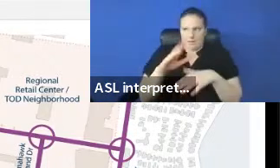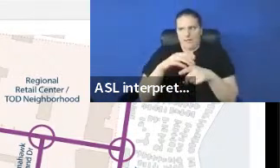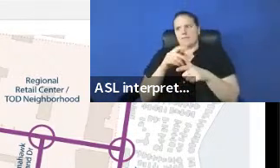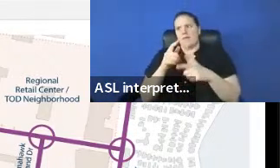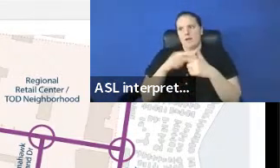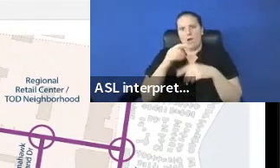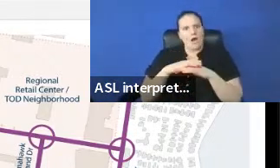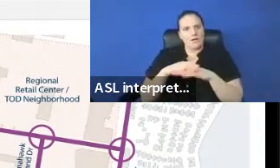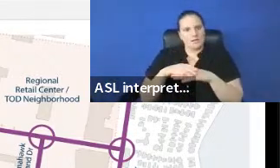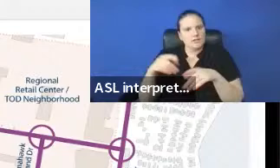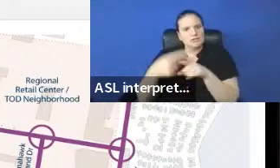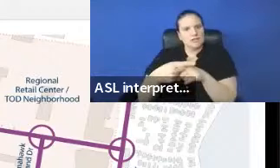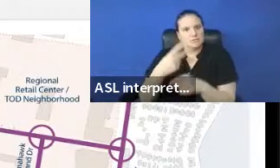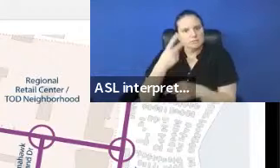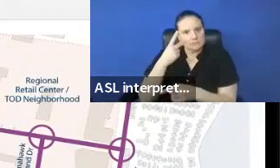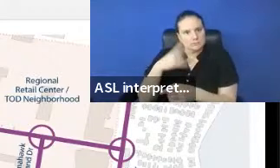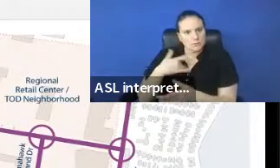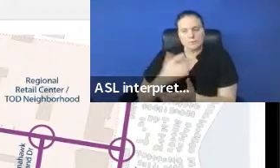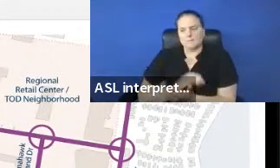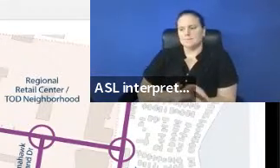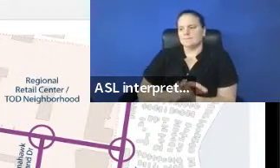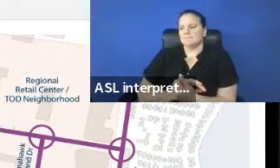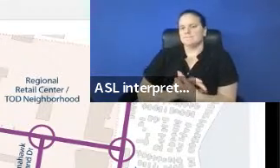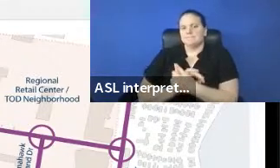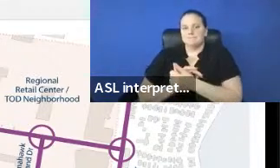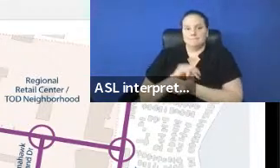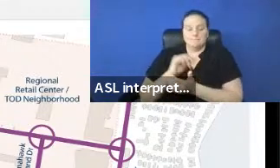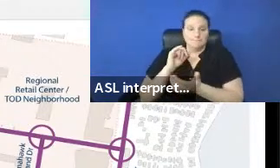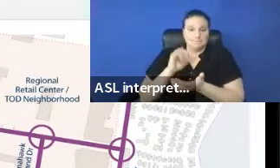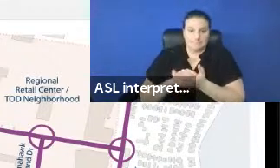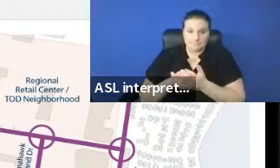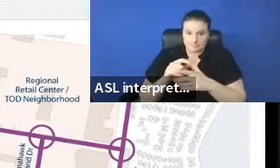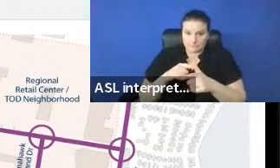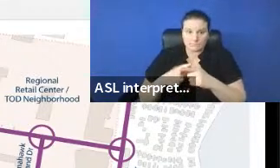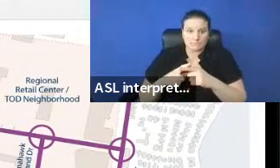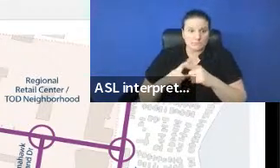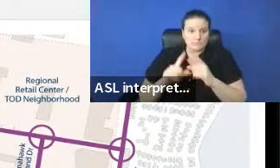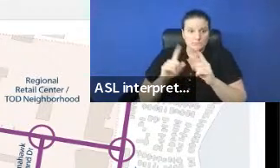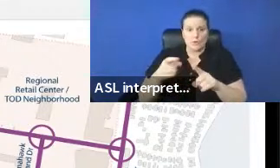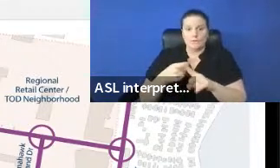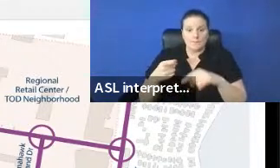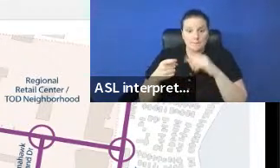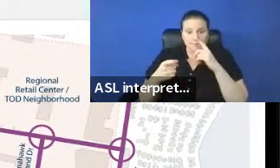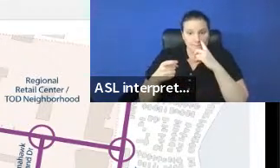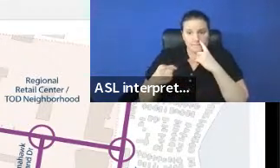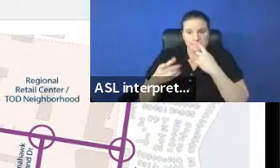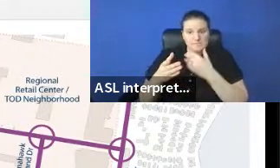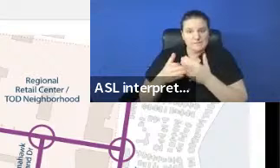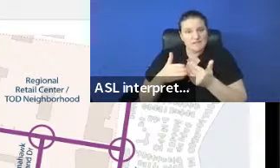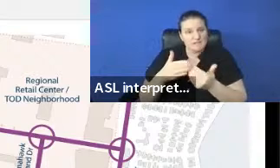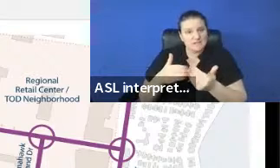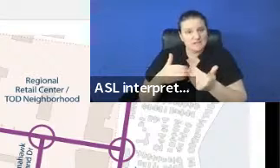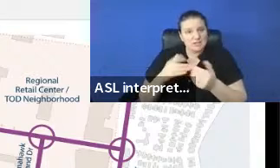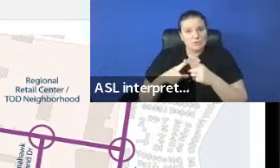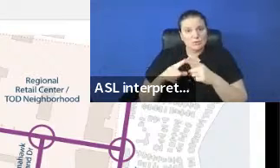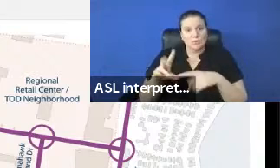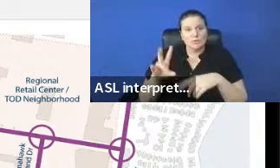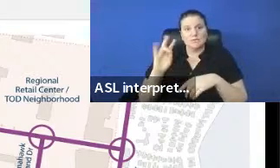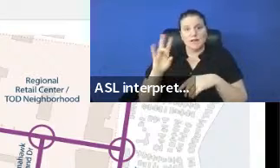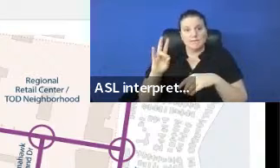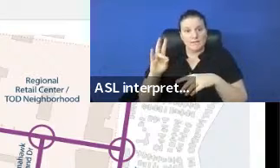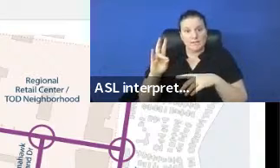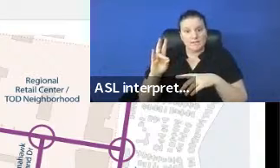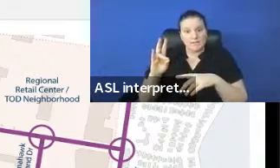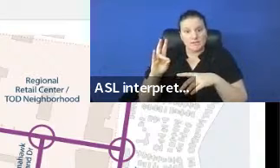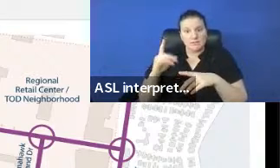That's correct. Okay. Get onto I-5. So that goes from fairly easy to 7 impedance